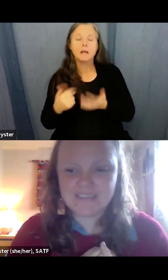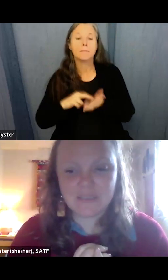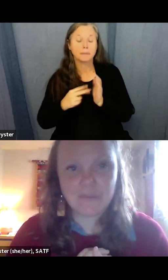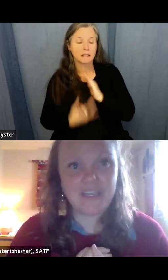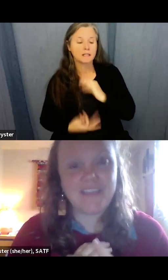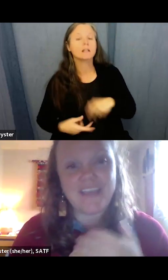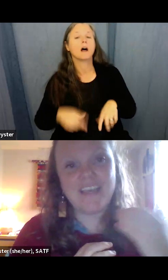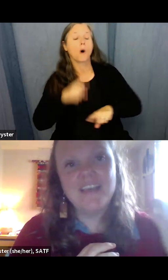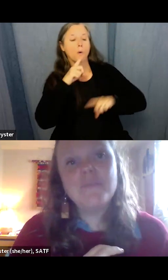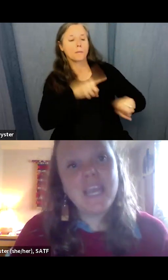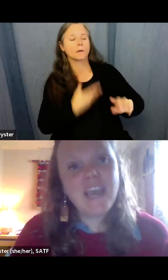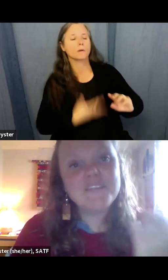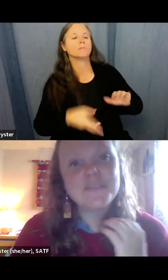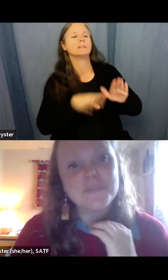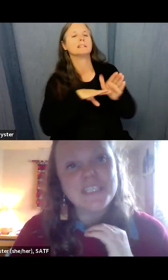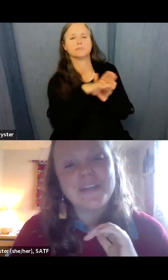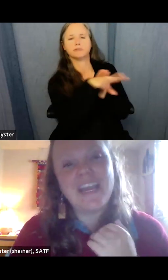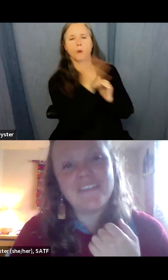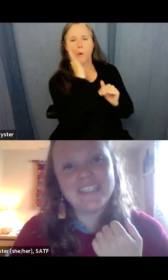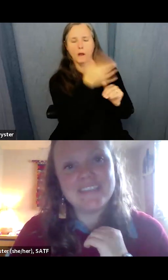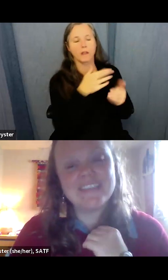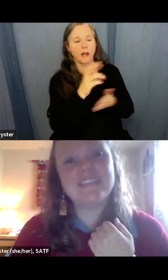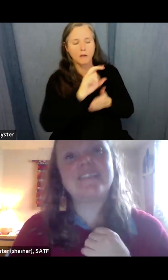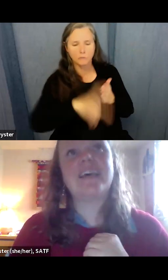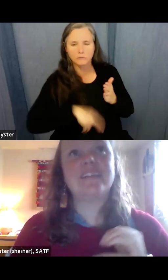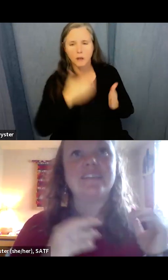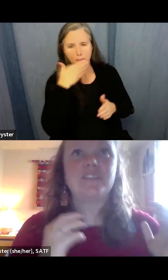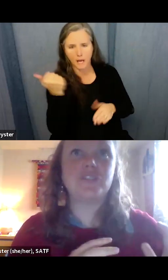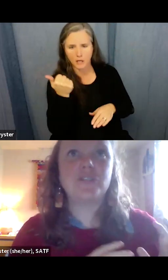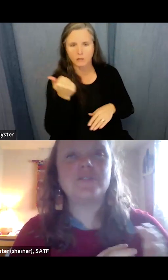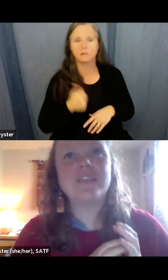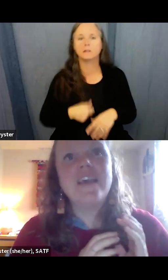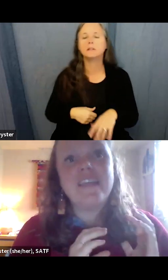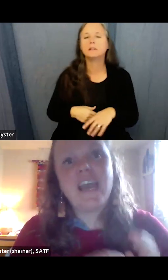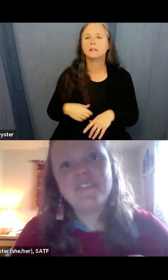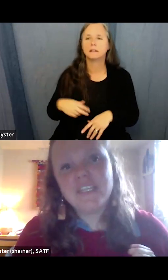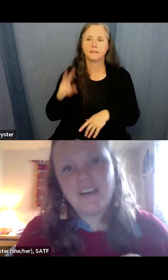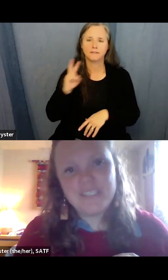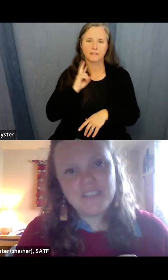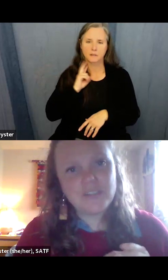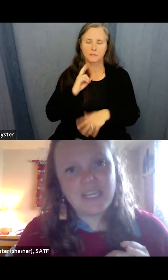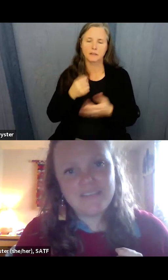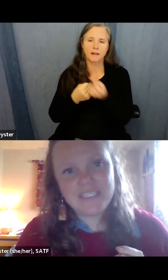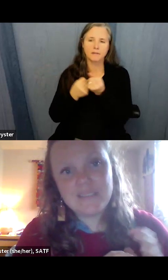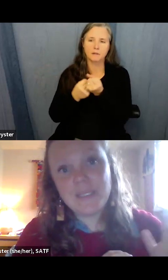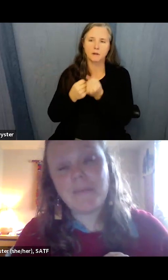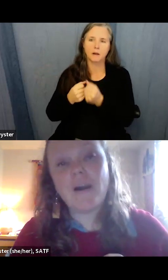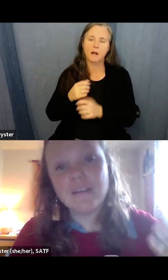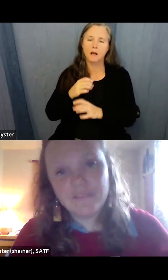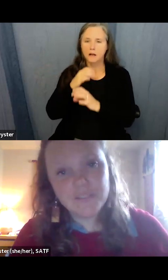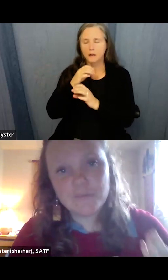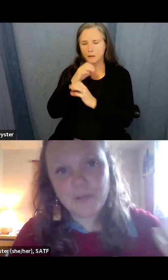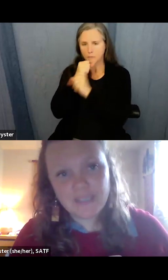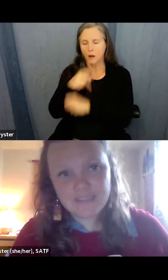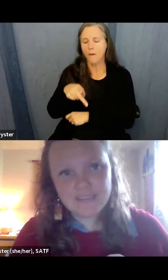to celebrate that we have some really great evidence that says and shows that having confidential advocates be a